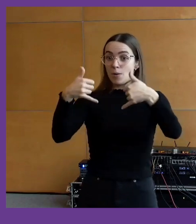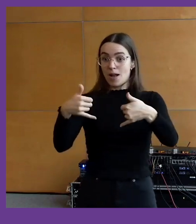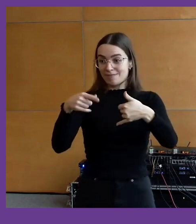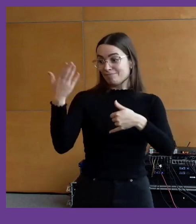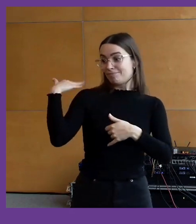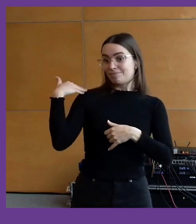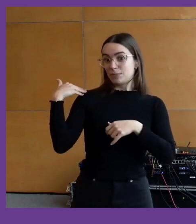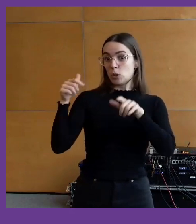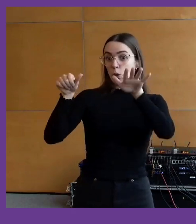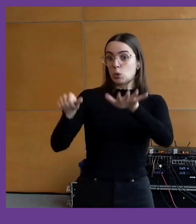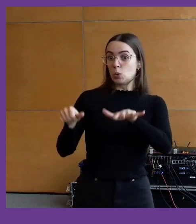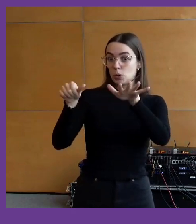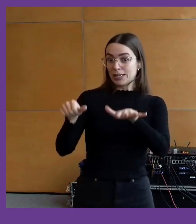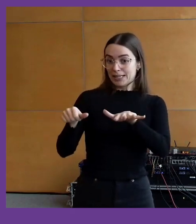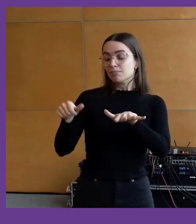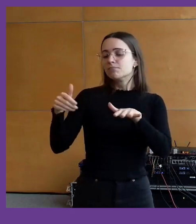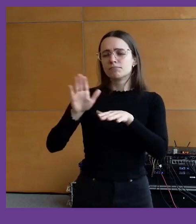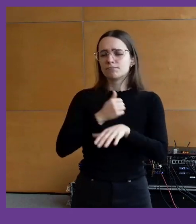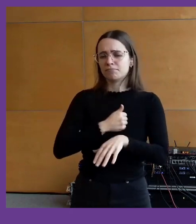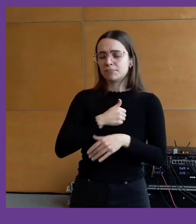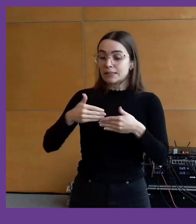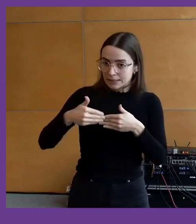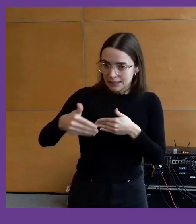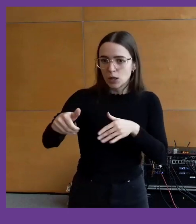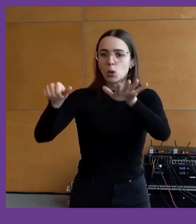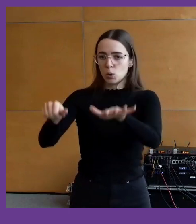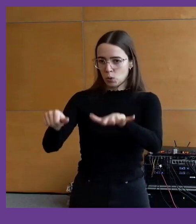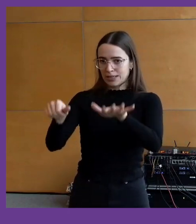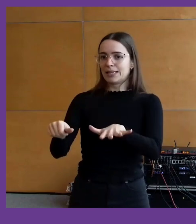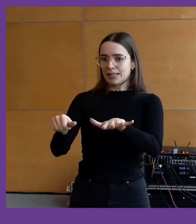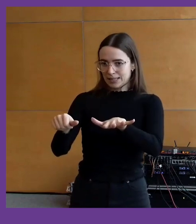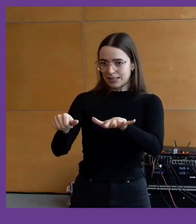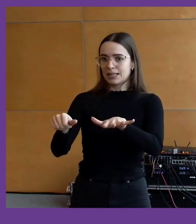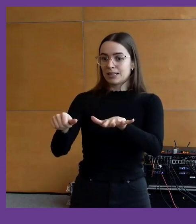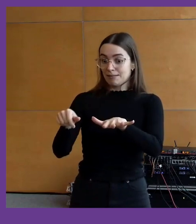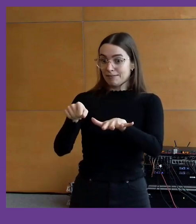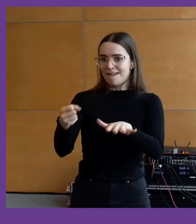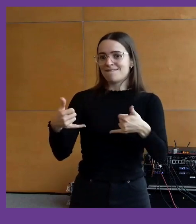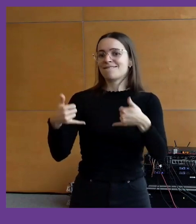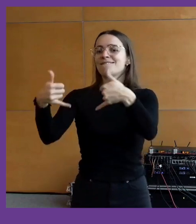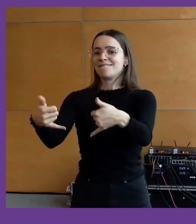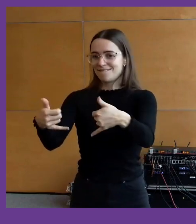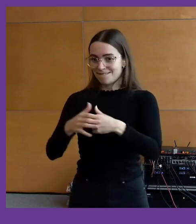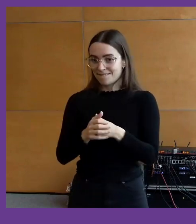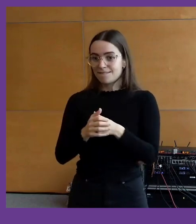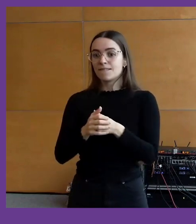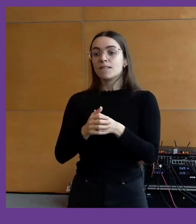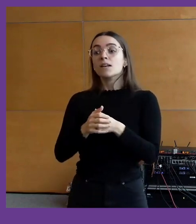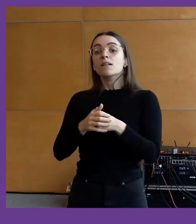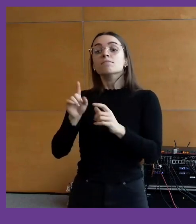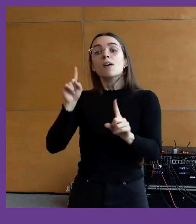are essential to be able to enjoy accessible tourism, access to information to be accessible, transport to be